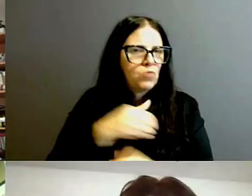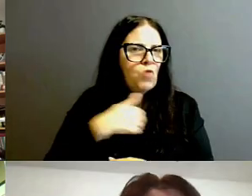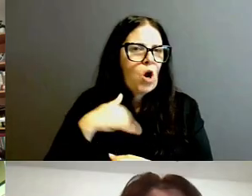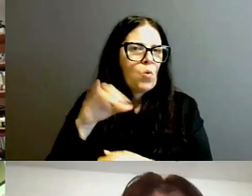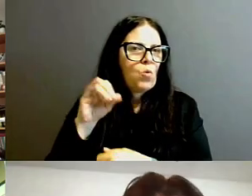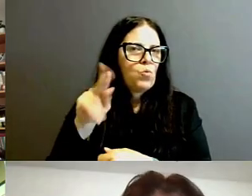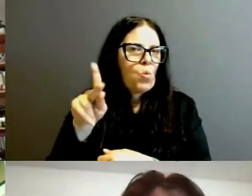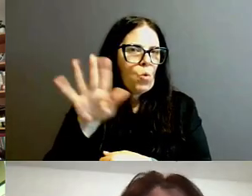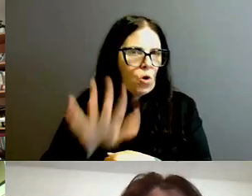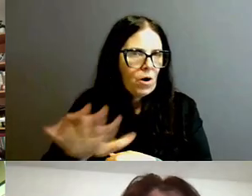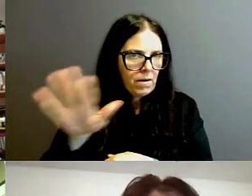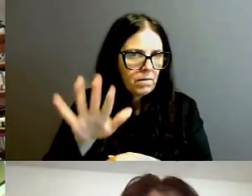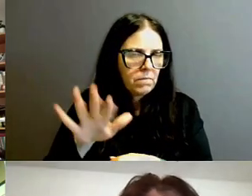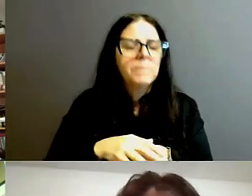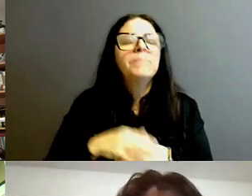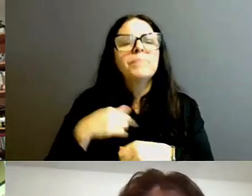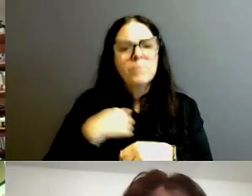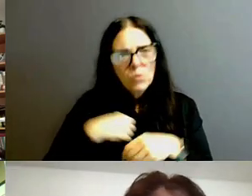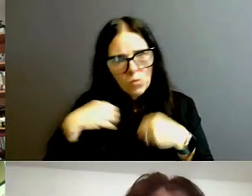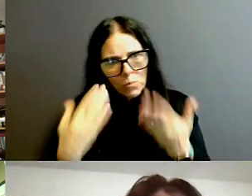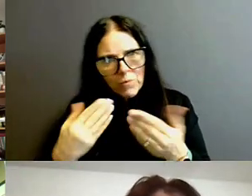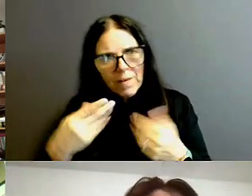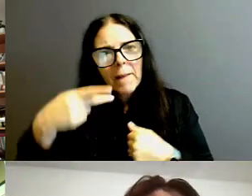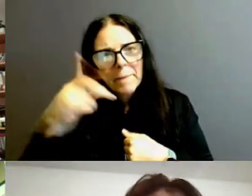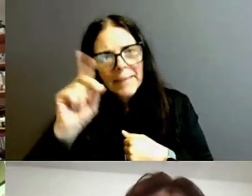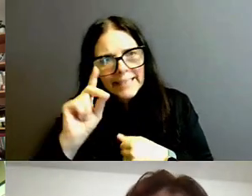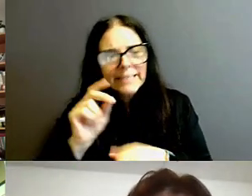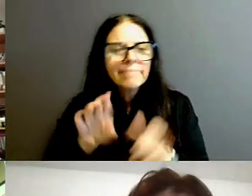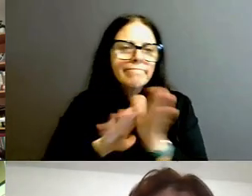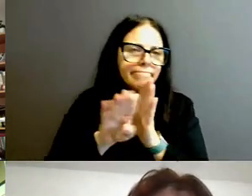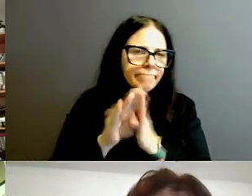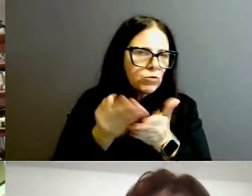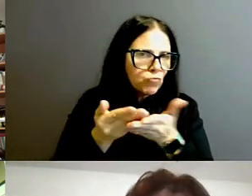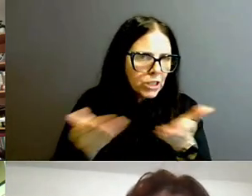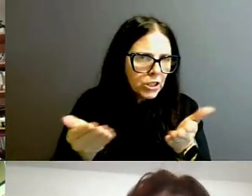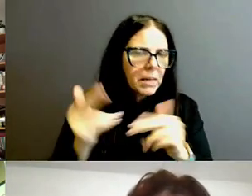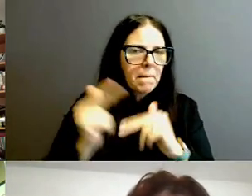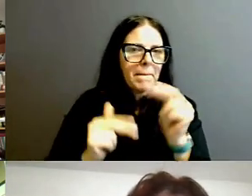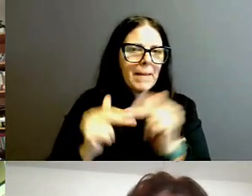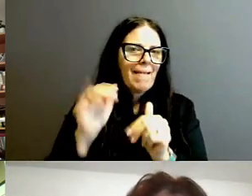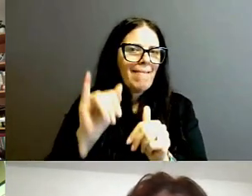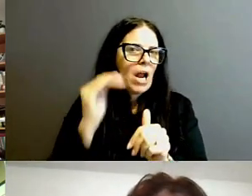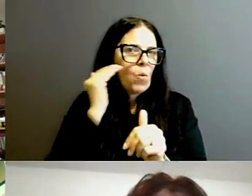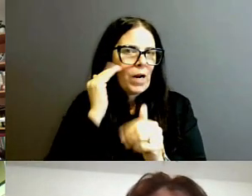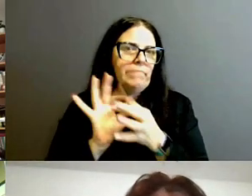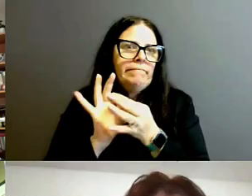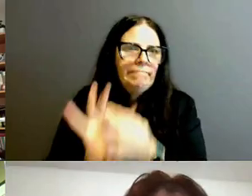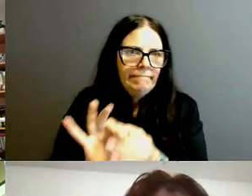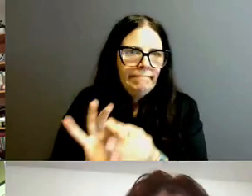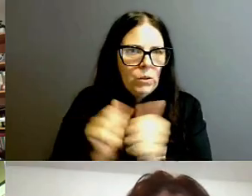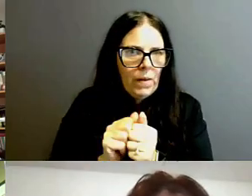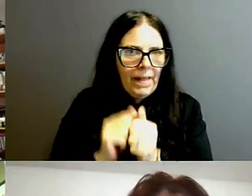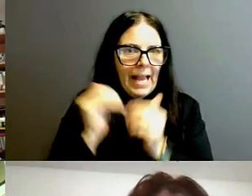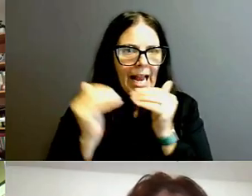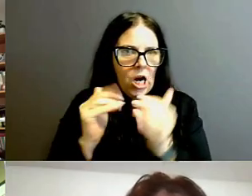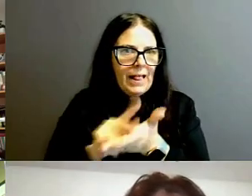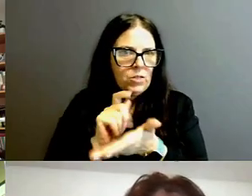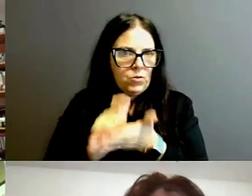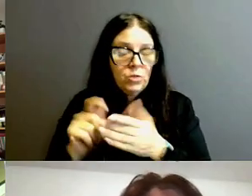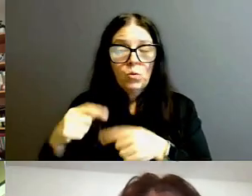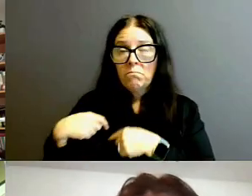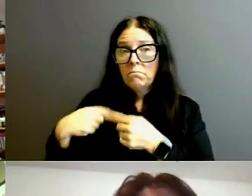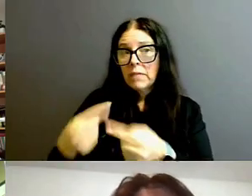We do provide professional development, we create resources, and we build that awareness about adult literacy. So in the past few years, we've